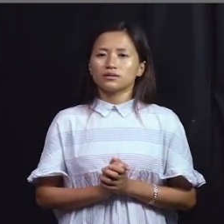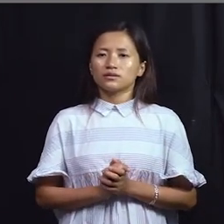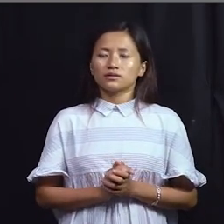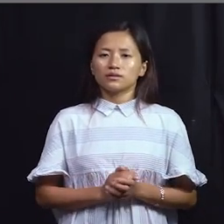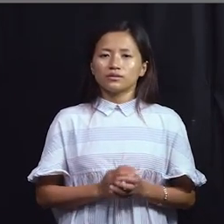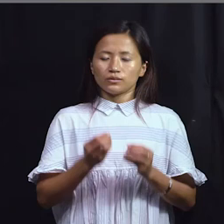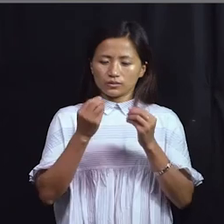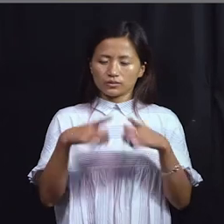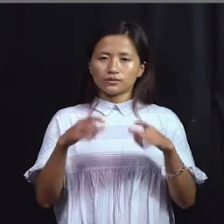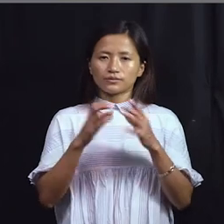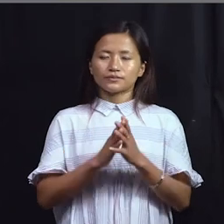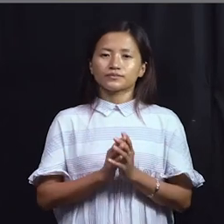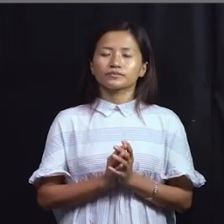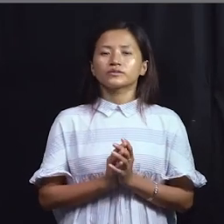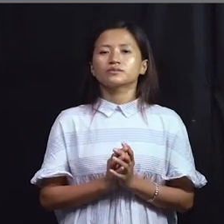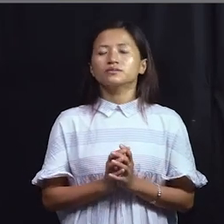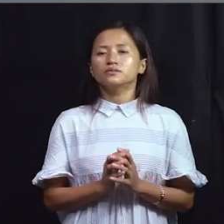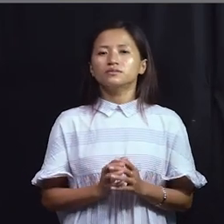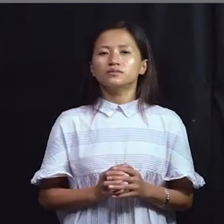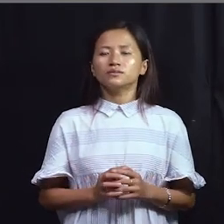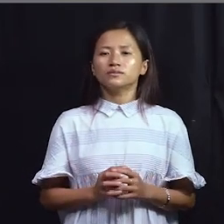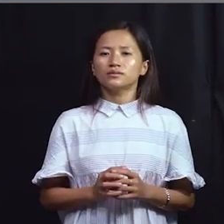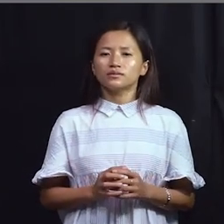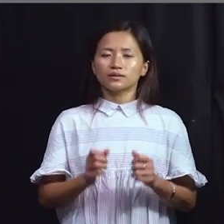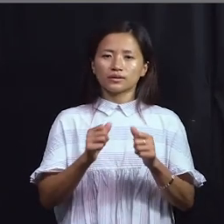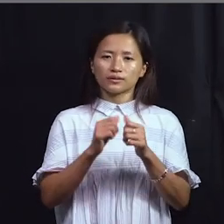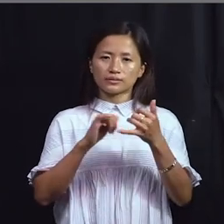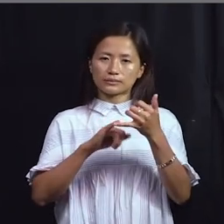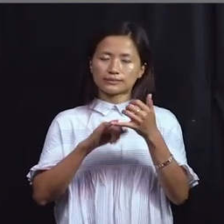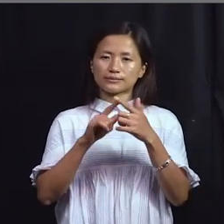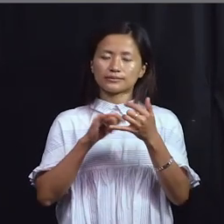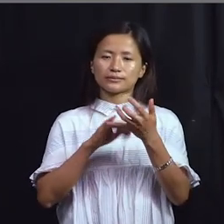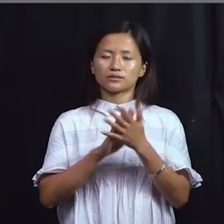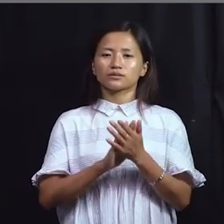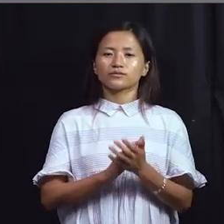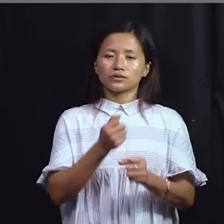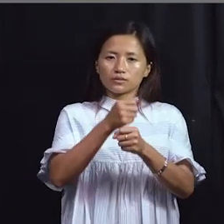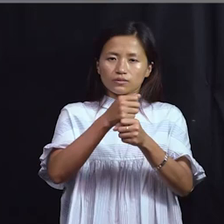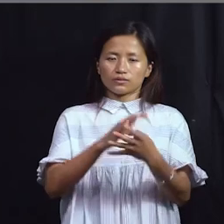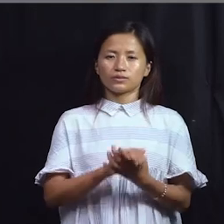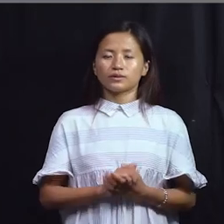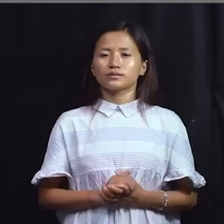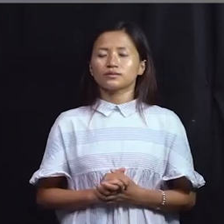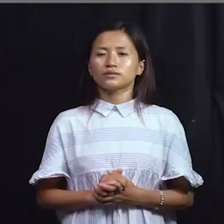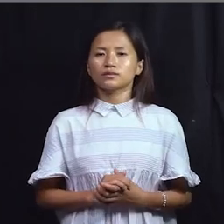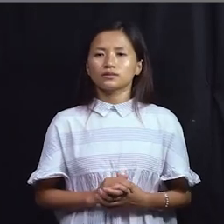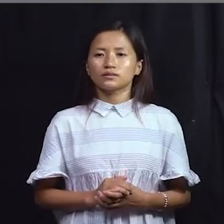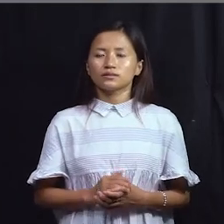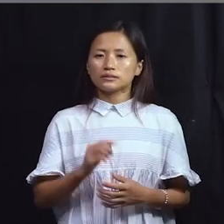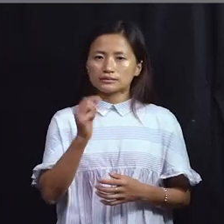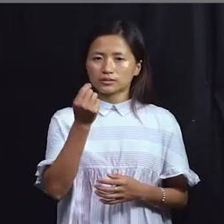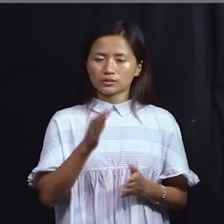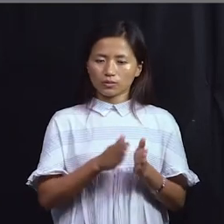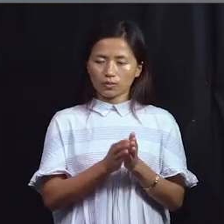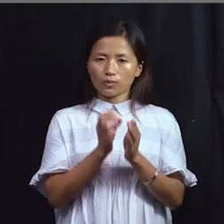which loses what we call assets of the government. That will be called capital receipts. So these are just